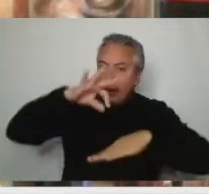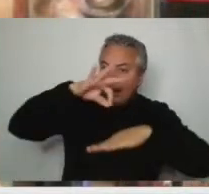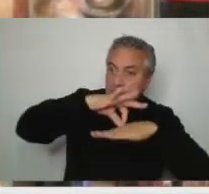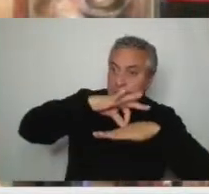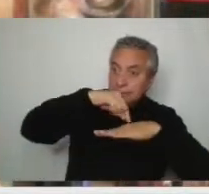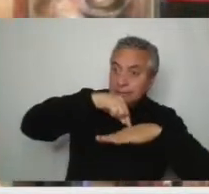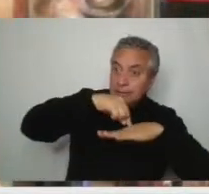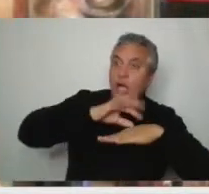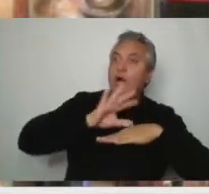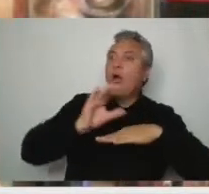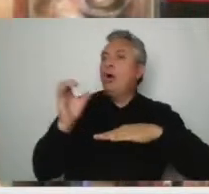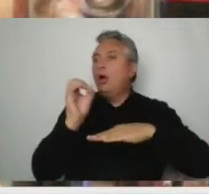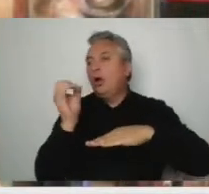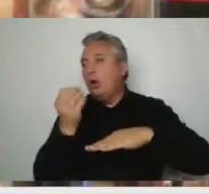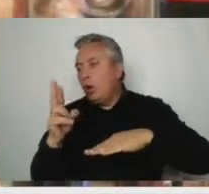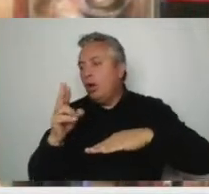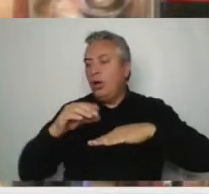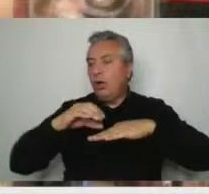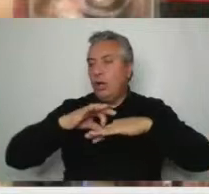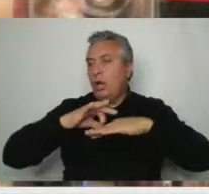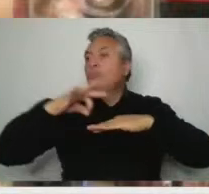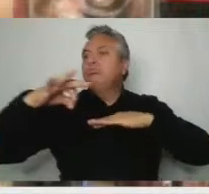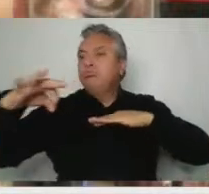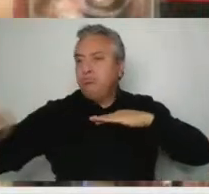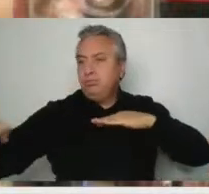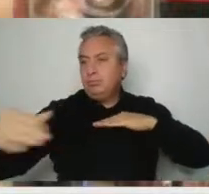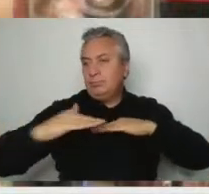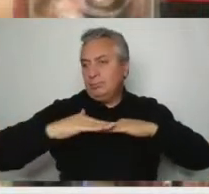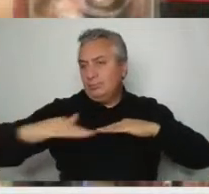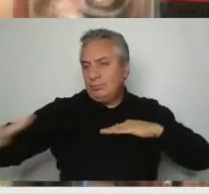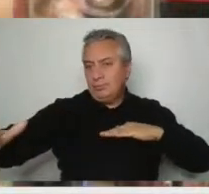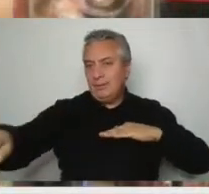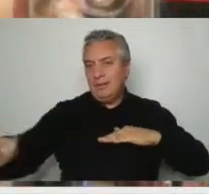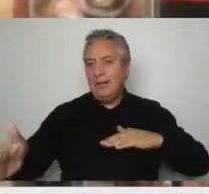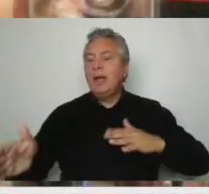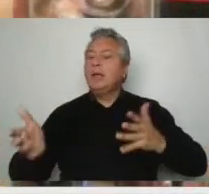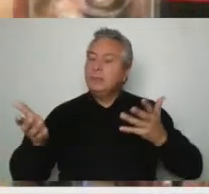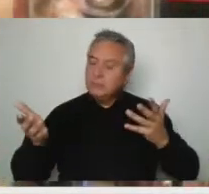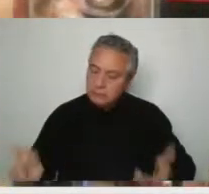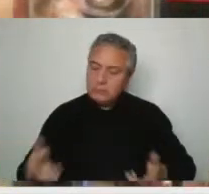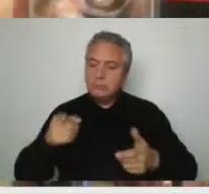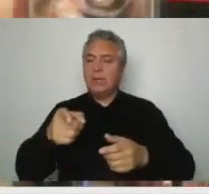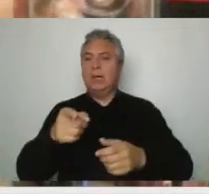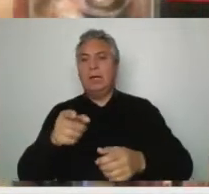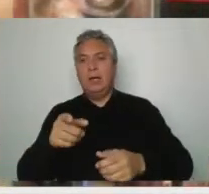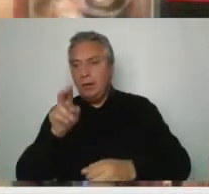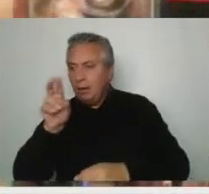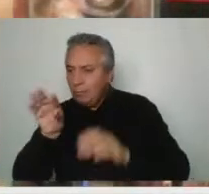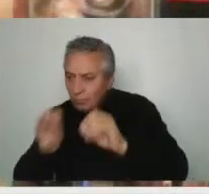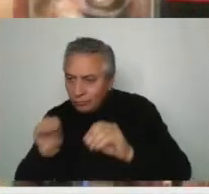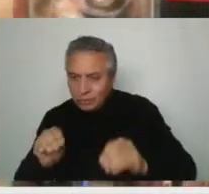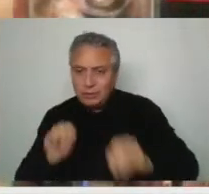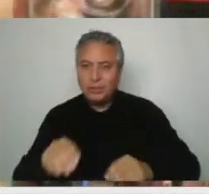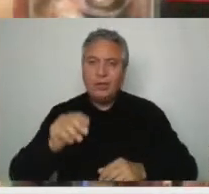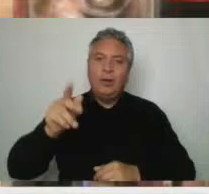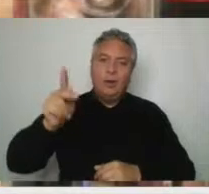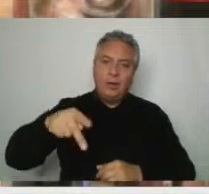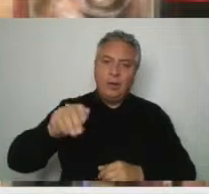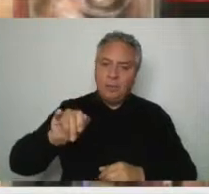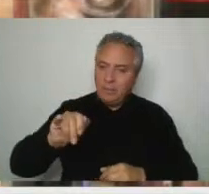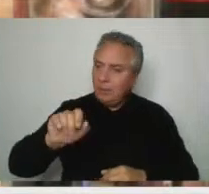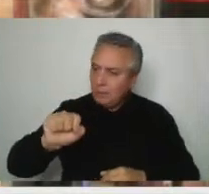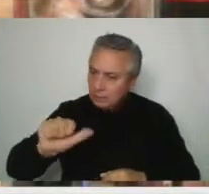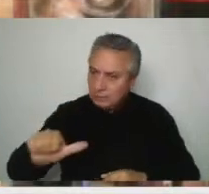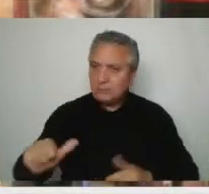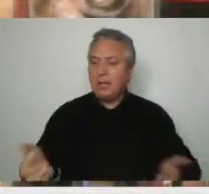school, whether it was rural or urban. And we're hoping to include variables from the teachers survey, from the PISA